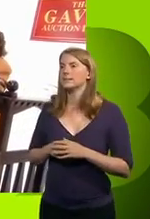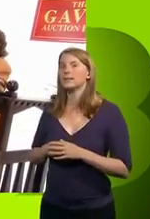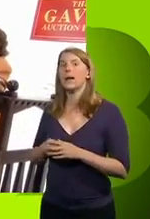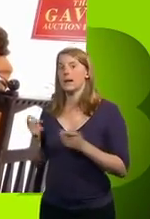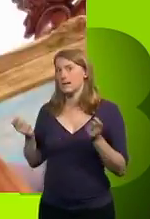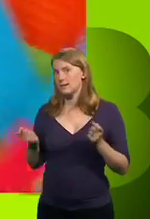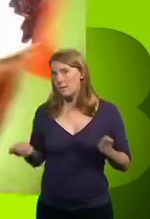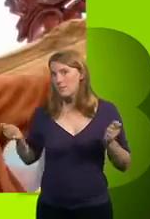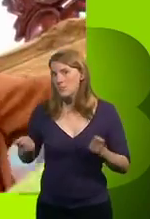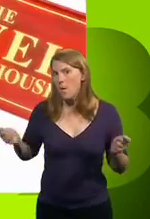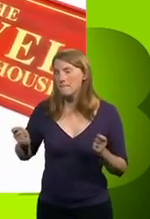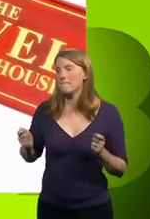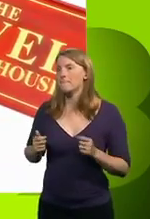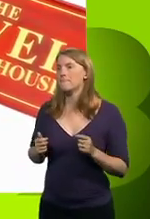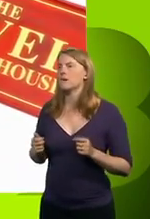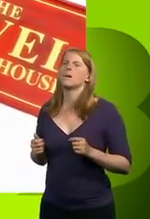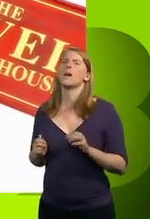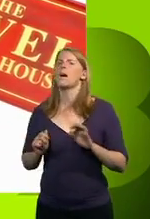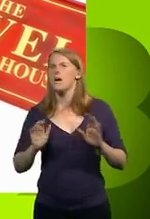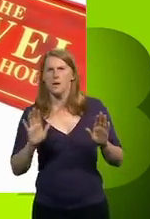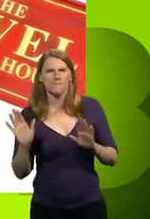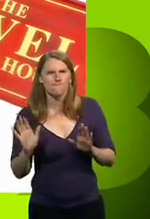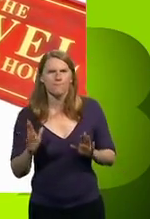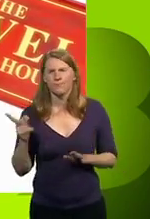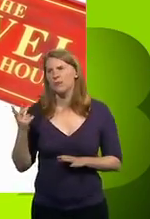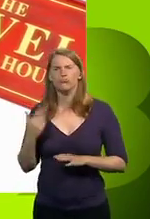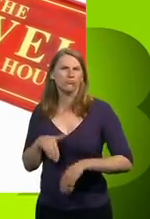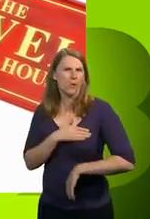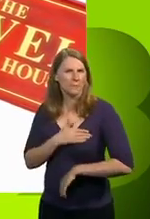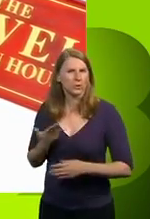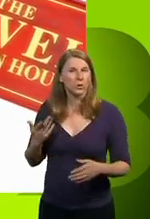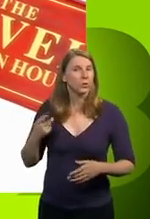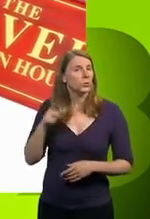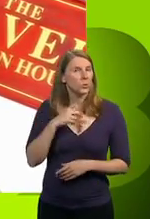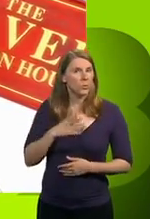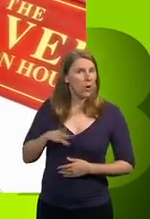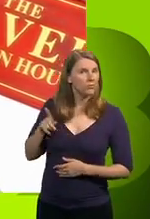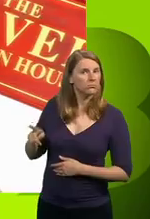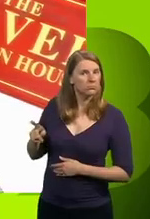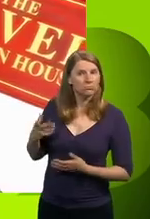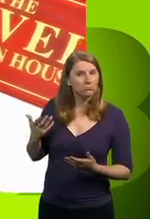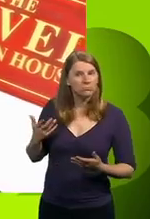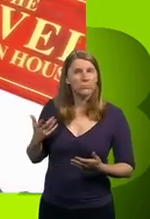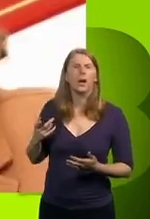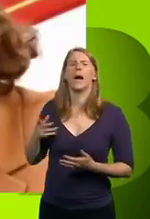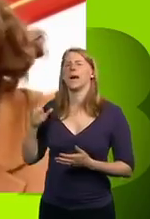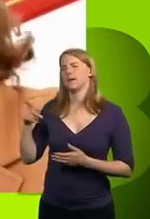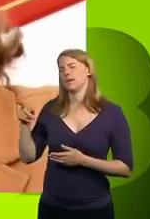Skipping rope? Oh, okay, I admit it, it's rubbish. Who wants this useless pile of wool for